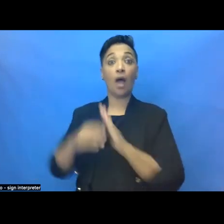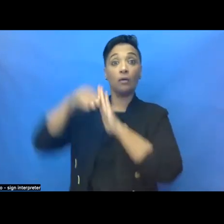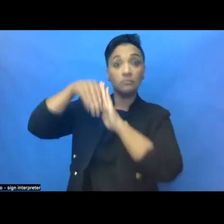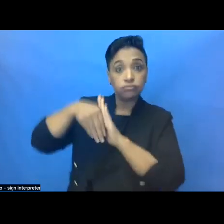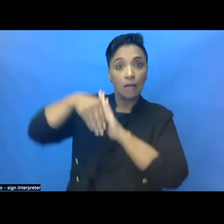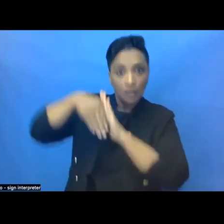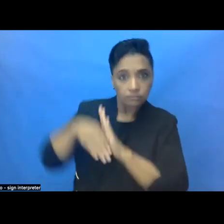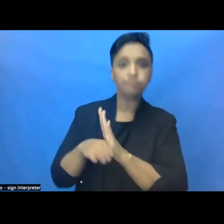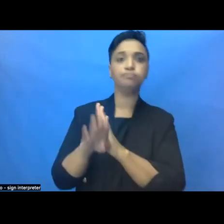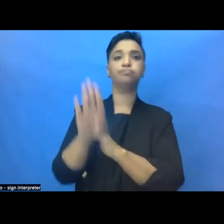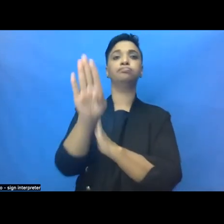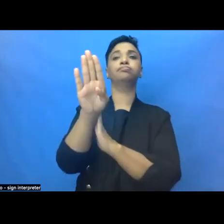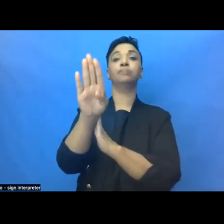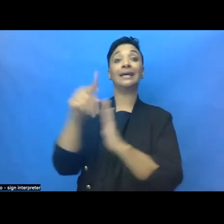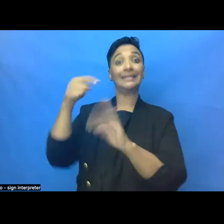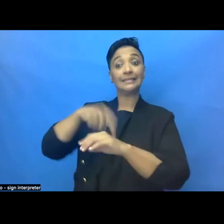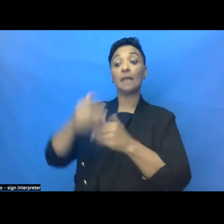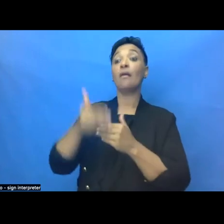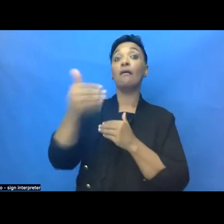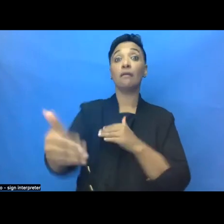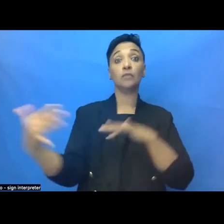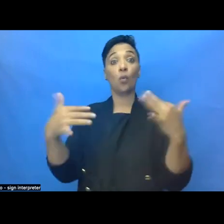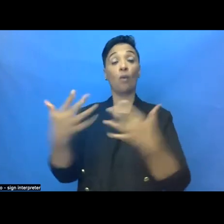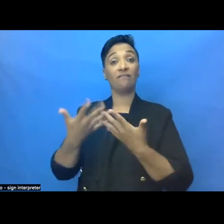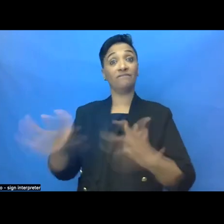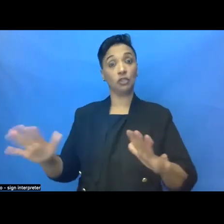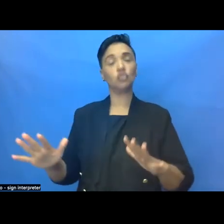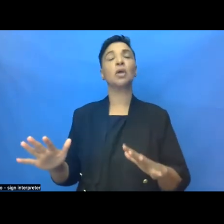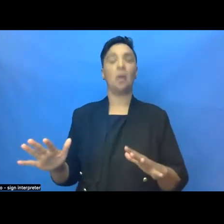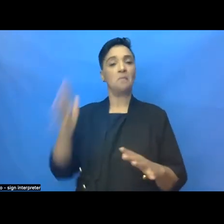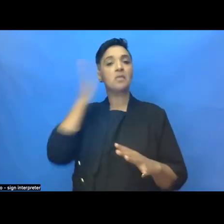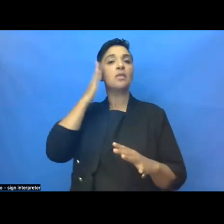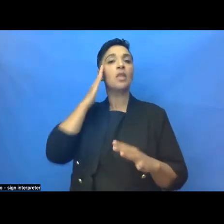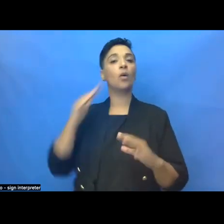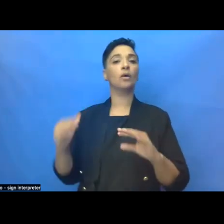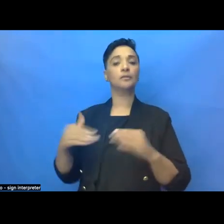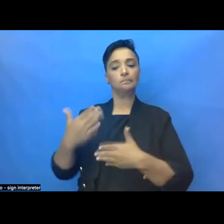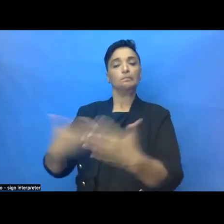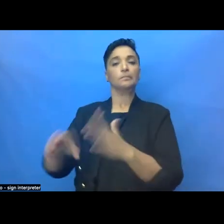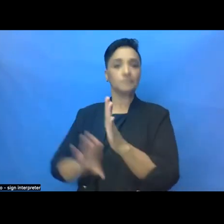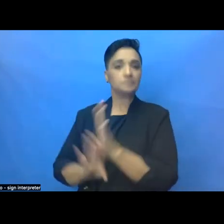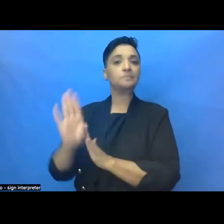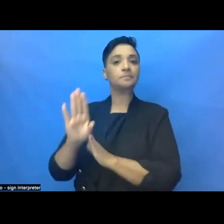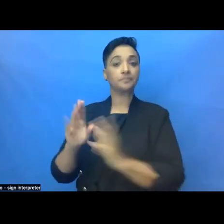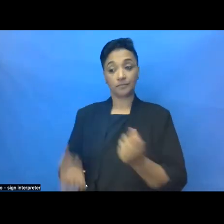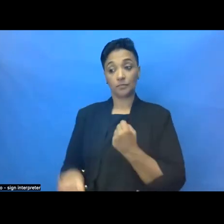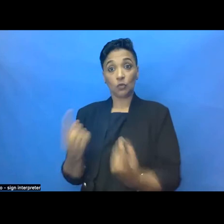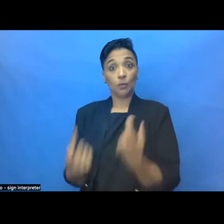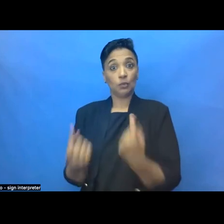the time for reinstating the democratic life in Ukraine, as well as it will be the great opportunity for